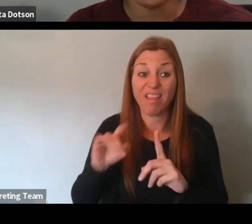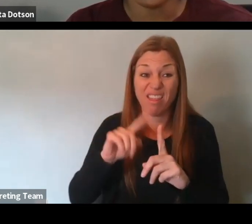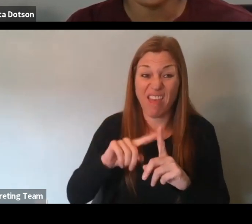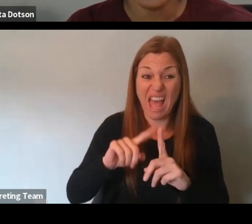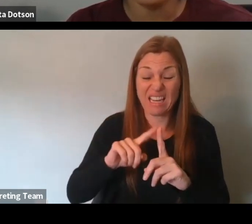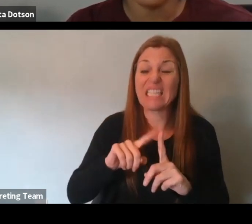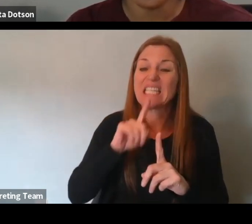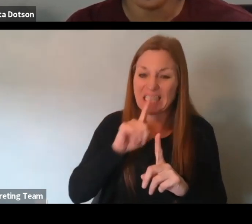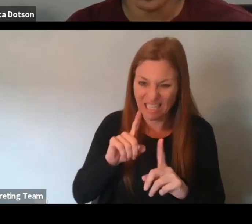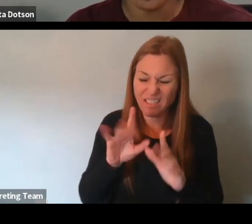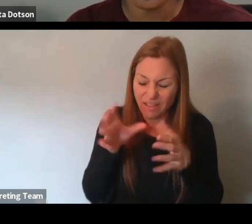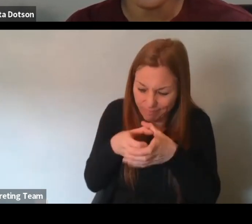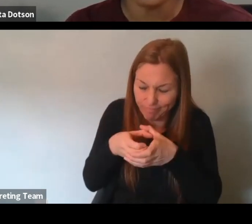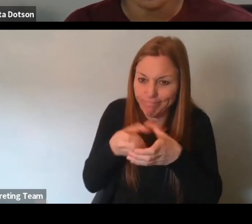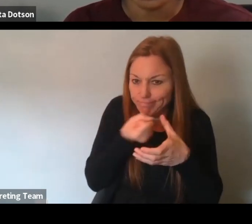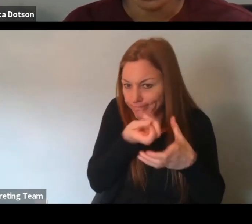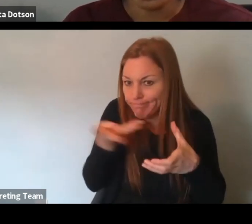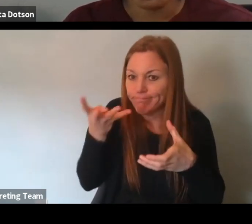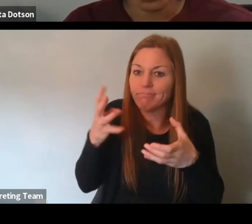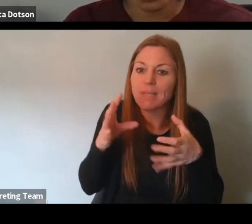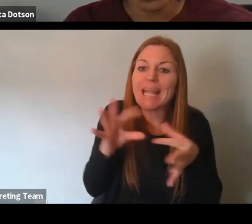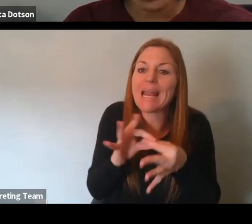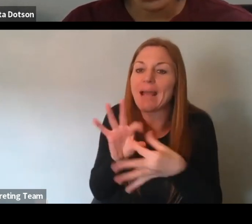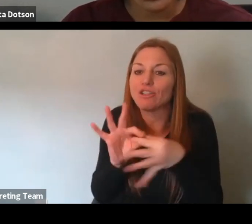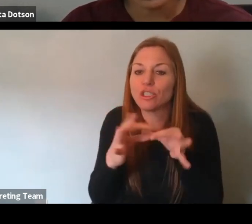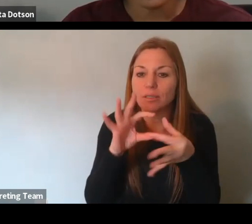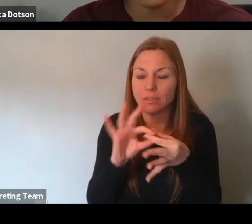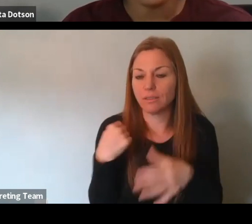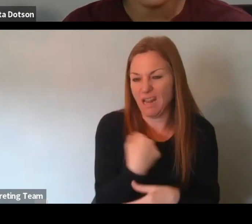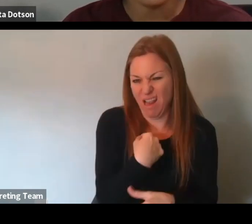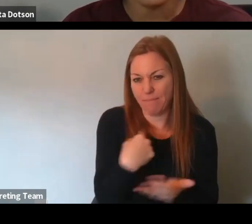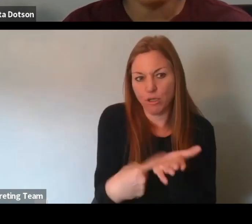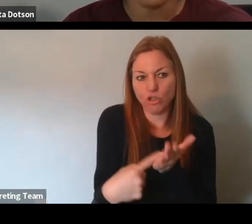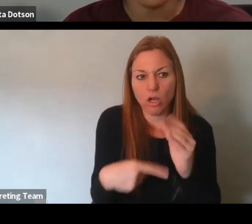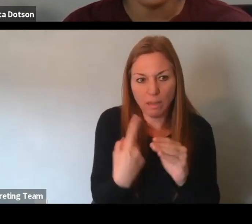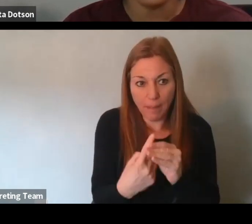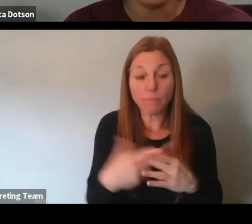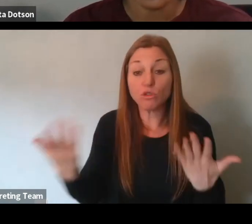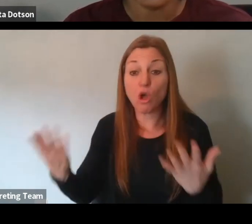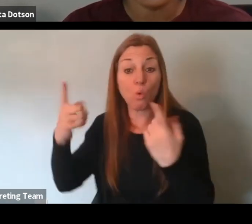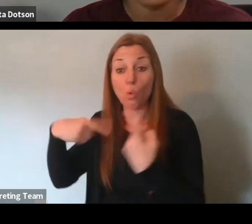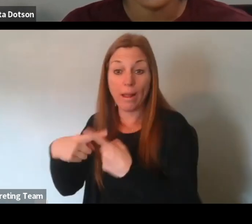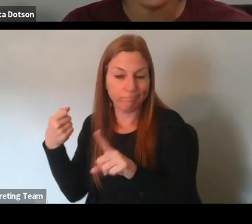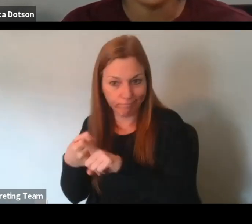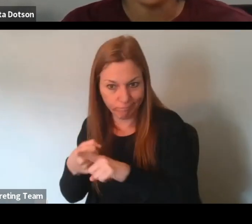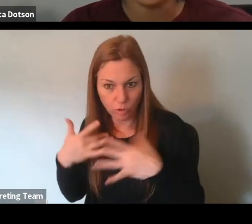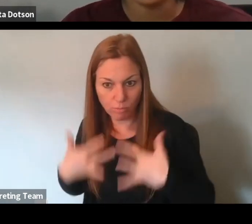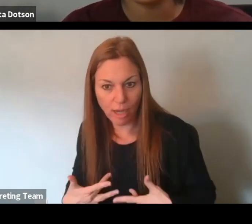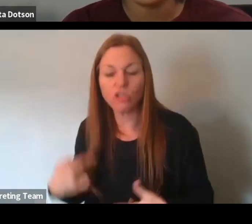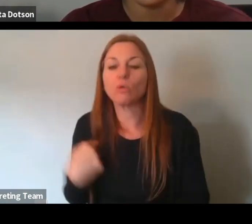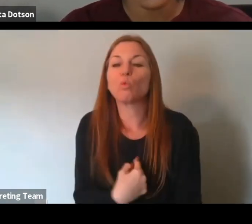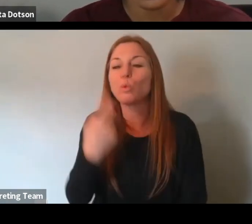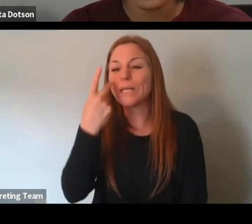we see in depression are a number of structural and functional changes. Usually we see decreases in